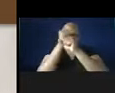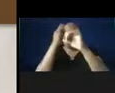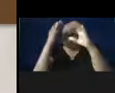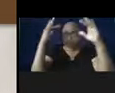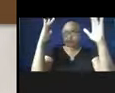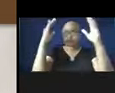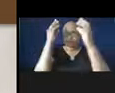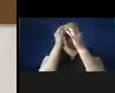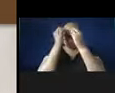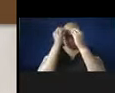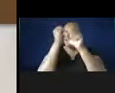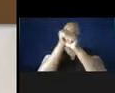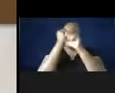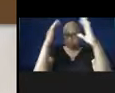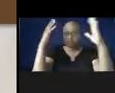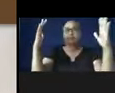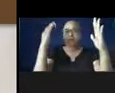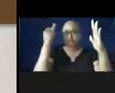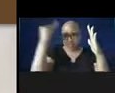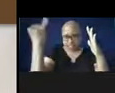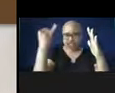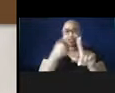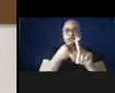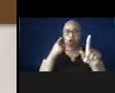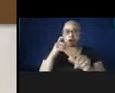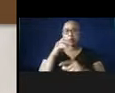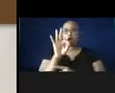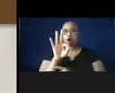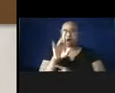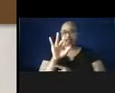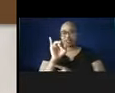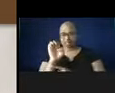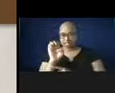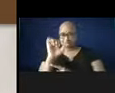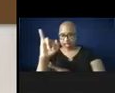the RFEI, of which only three